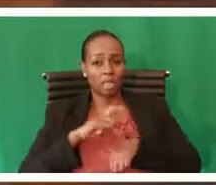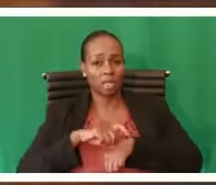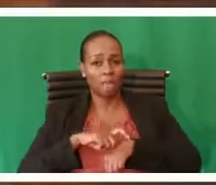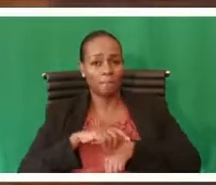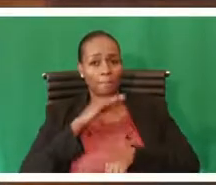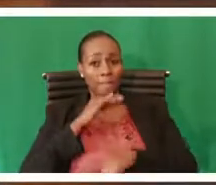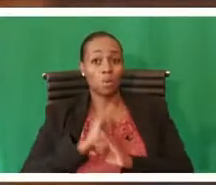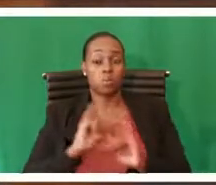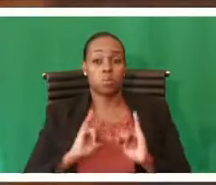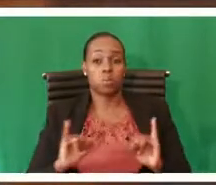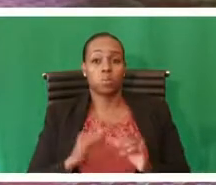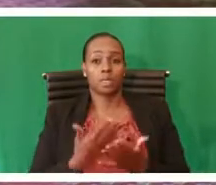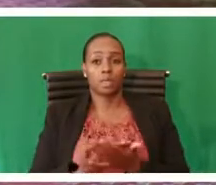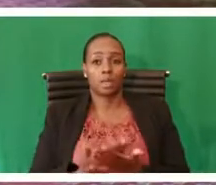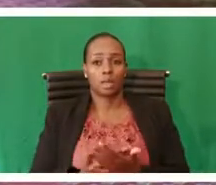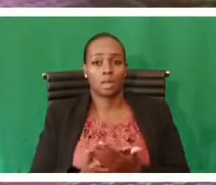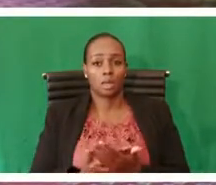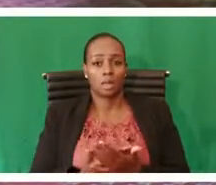stronger.